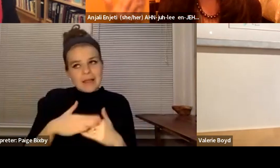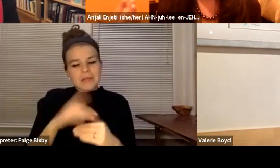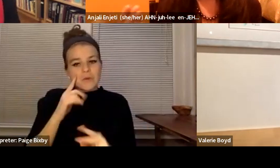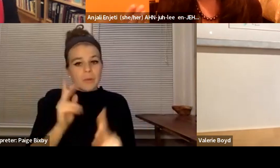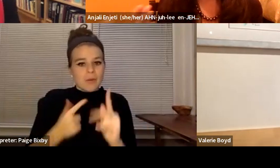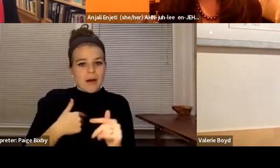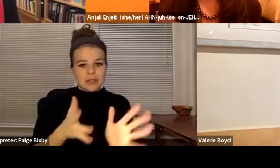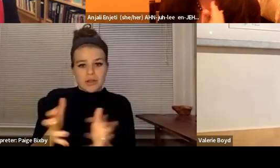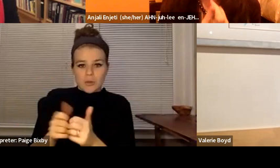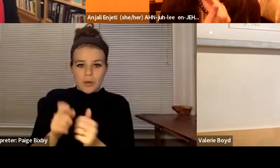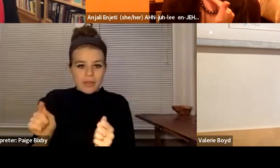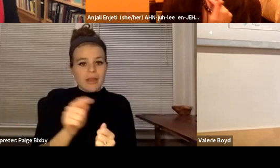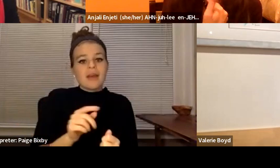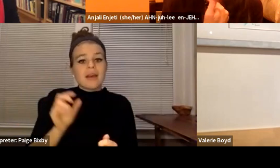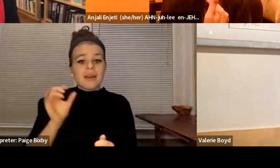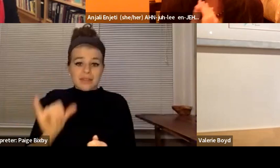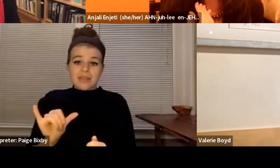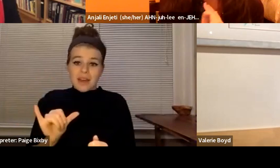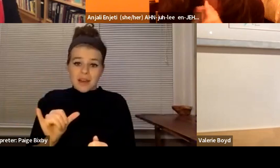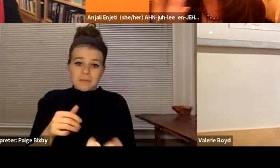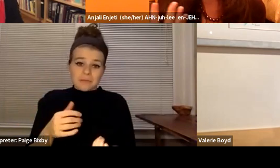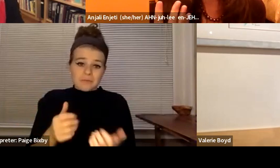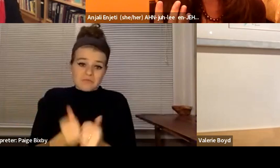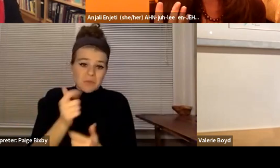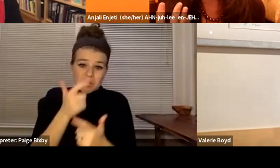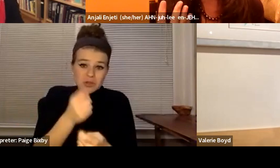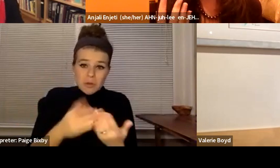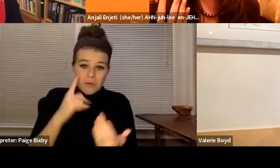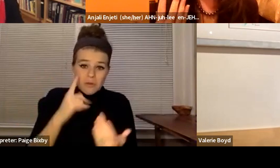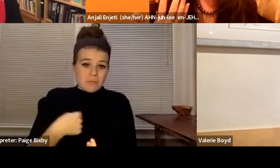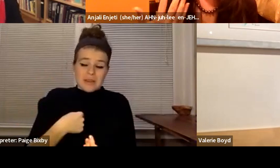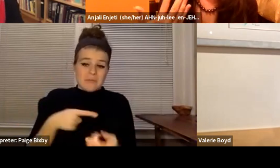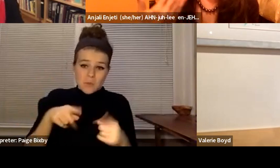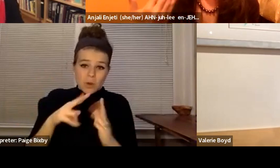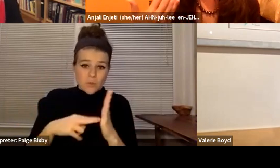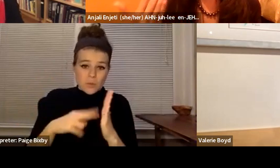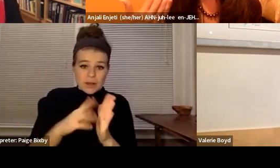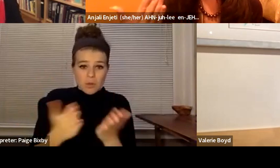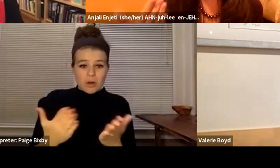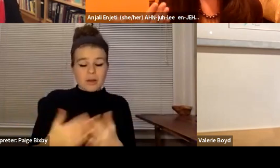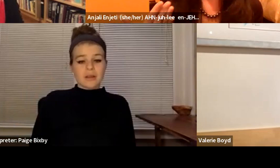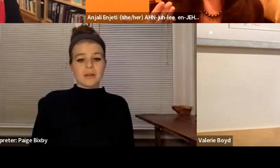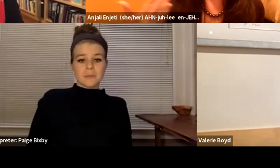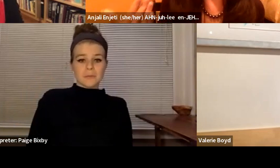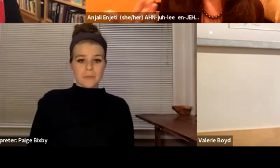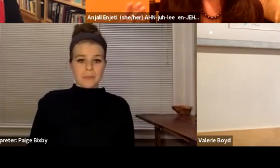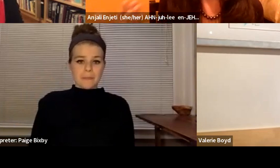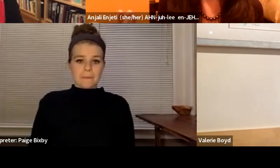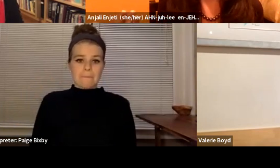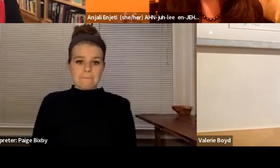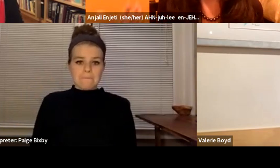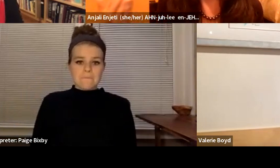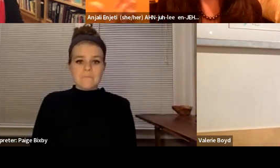up also being the most interesting thread to me in the book, was saying the things that are kind